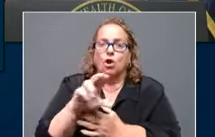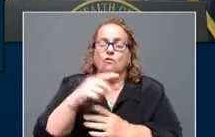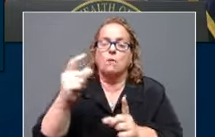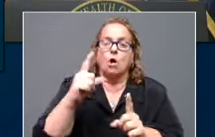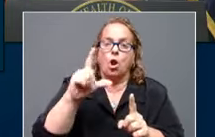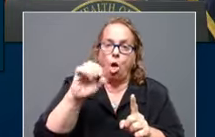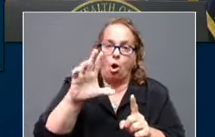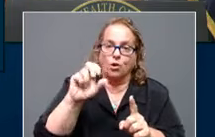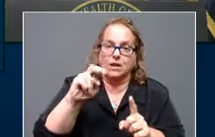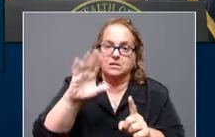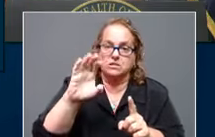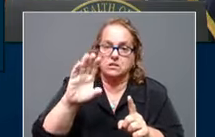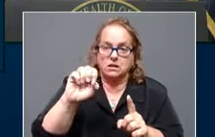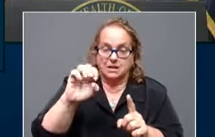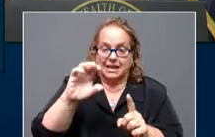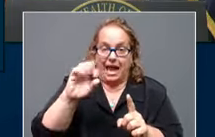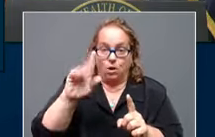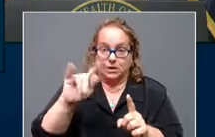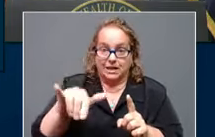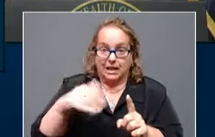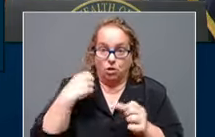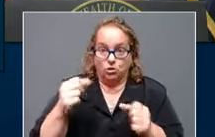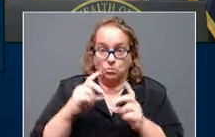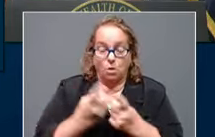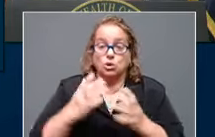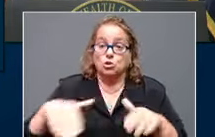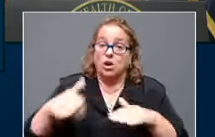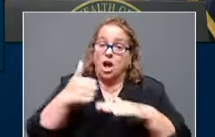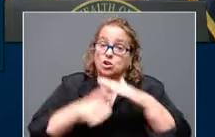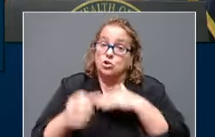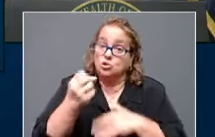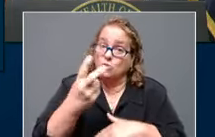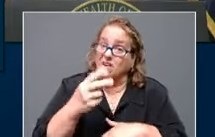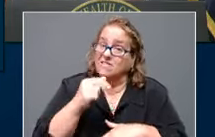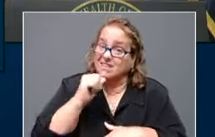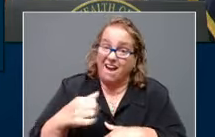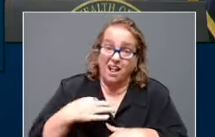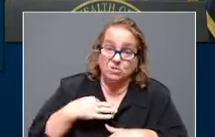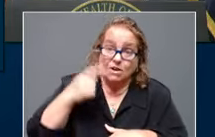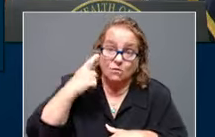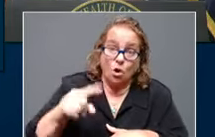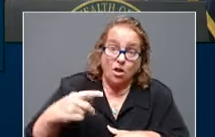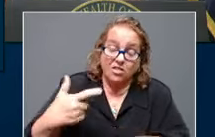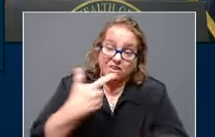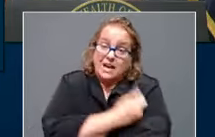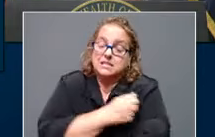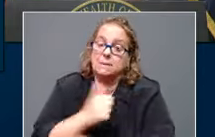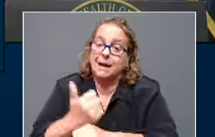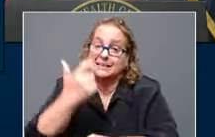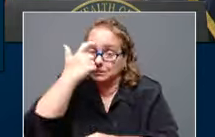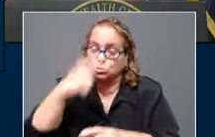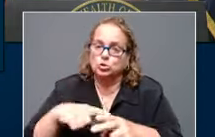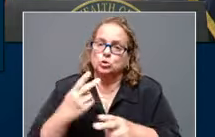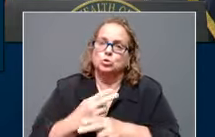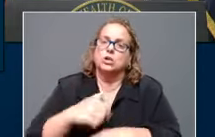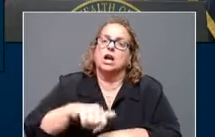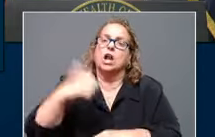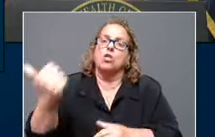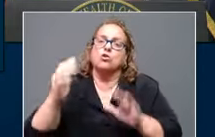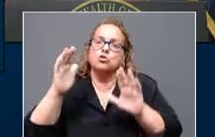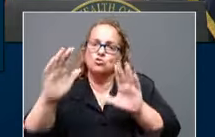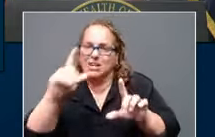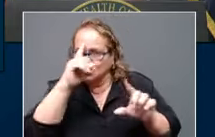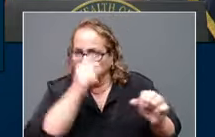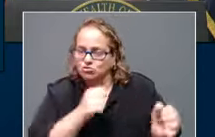are defenseless because they haven't been vaccinated. And we would be sending them to the deadliest version of